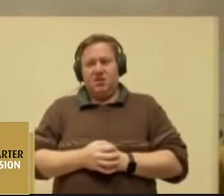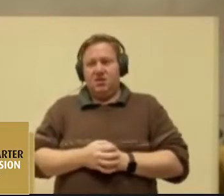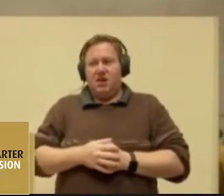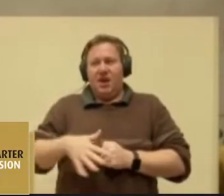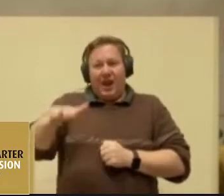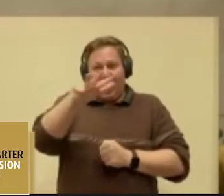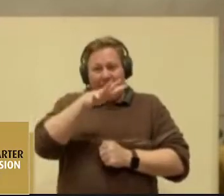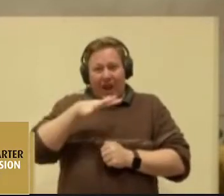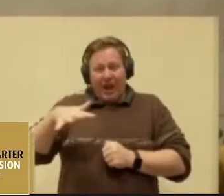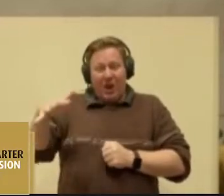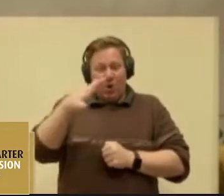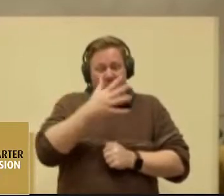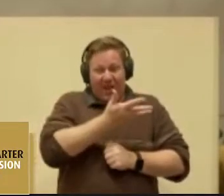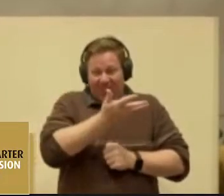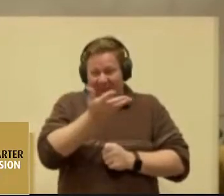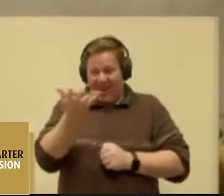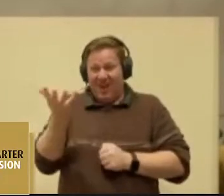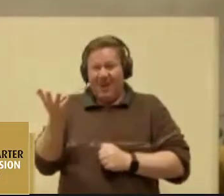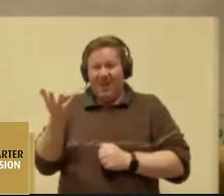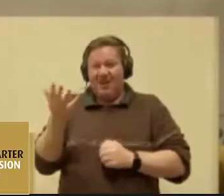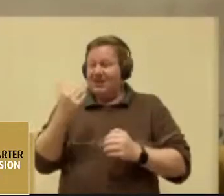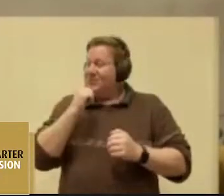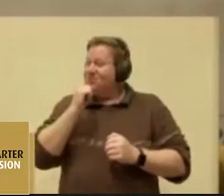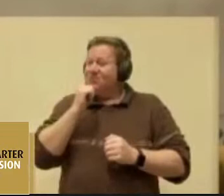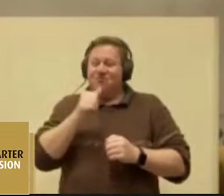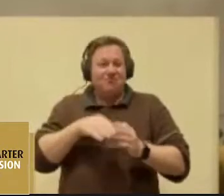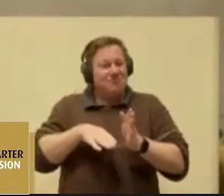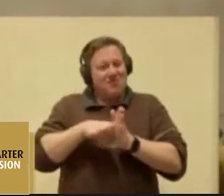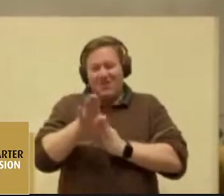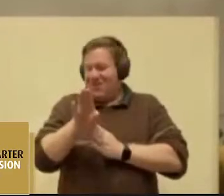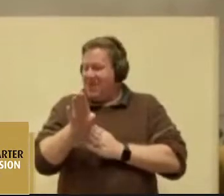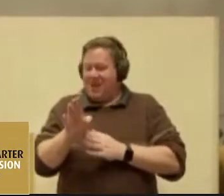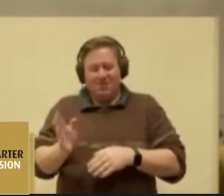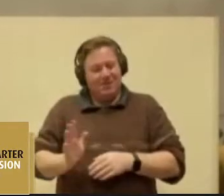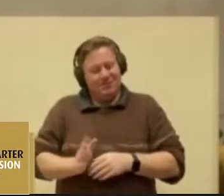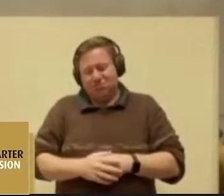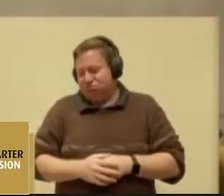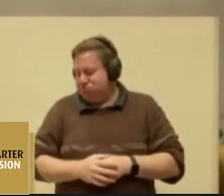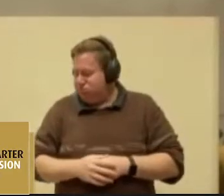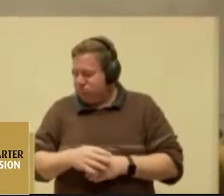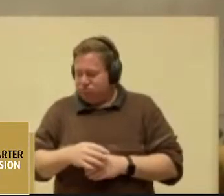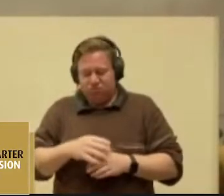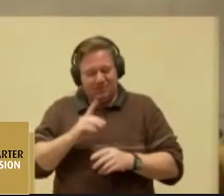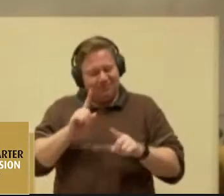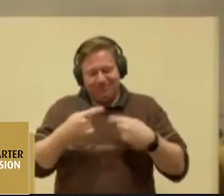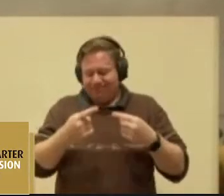area is still underdeveloped it's unbelievable